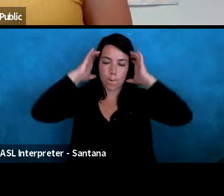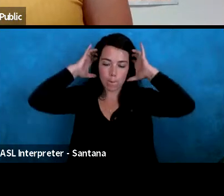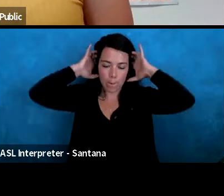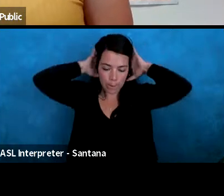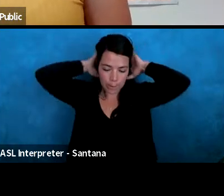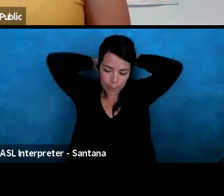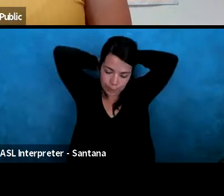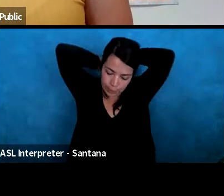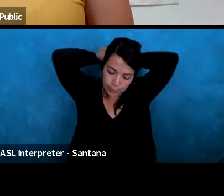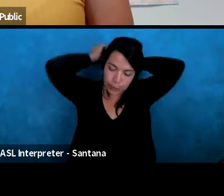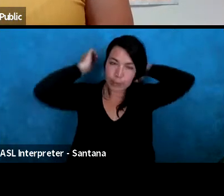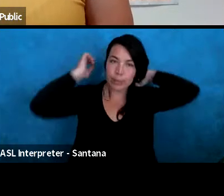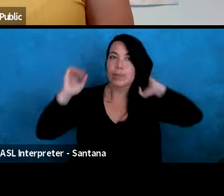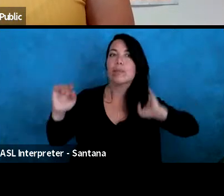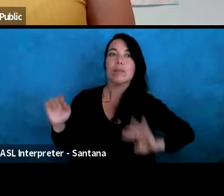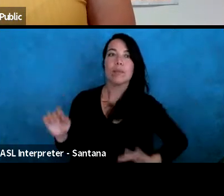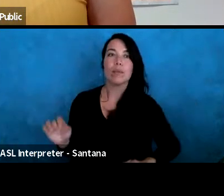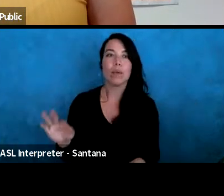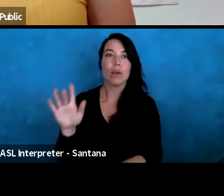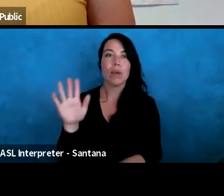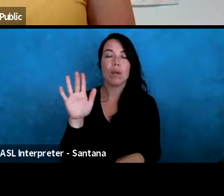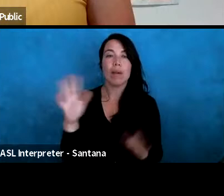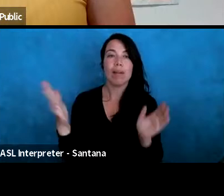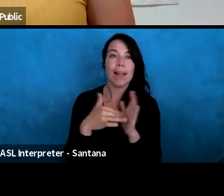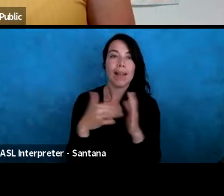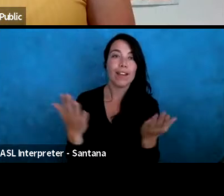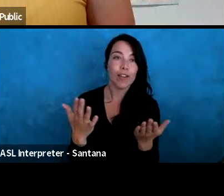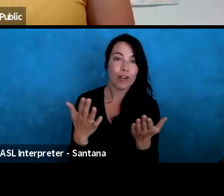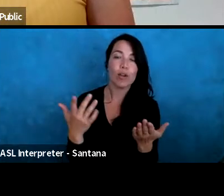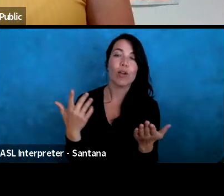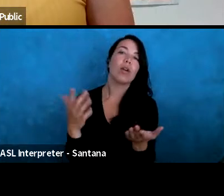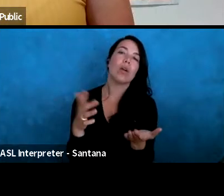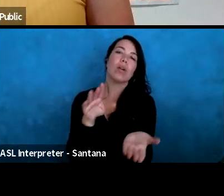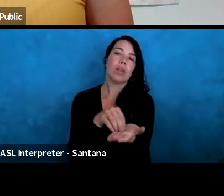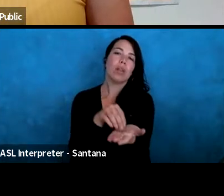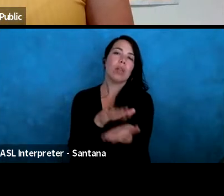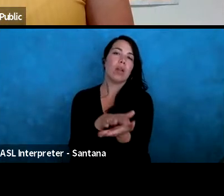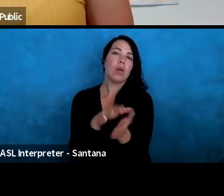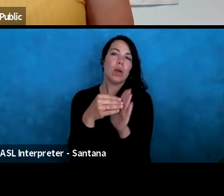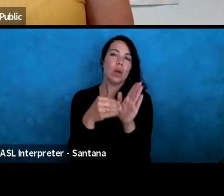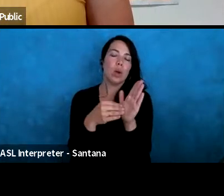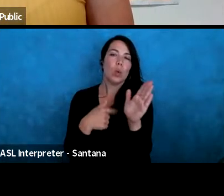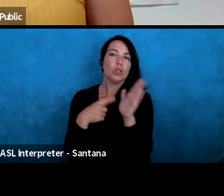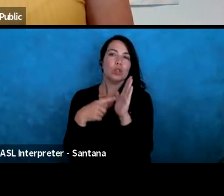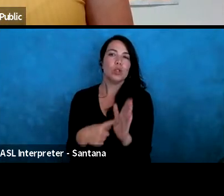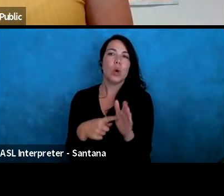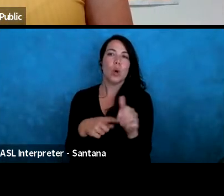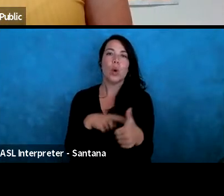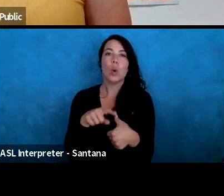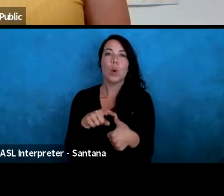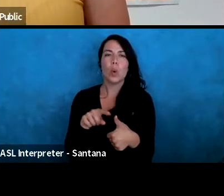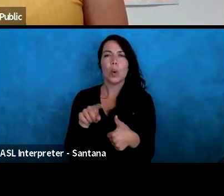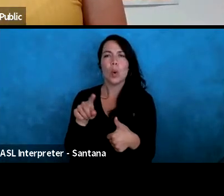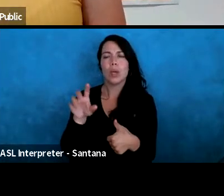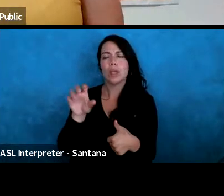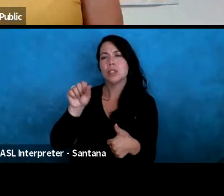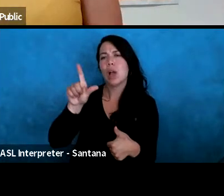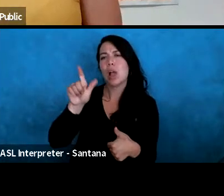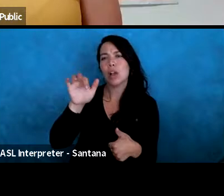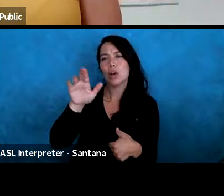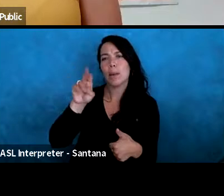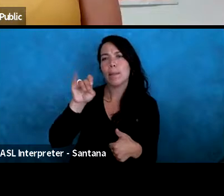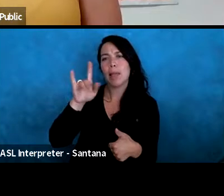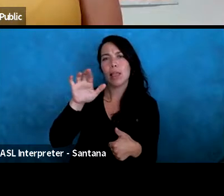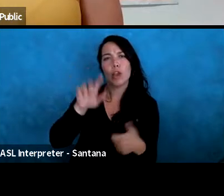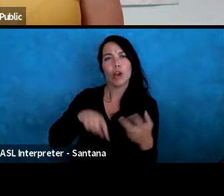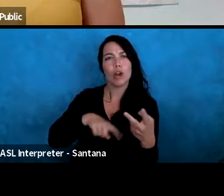the agenda, we are showing professional engineering services, Sauter Miller, but we are not showing the WH Pacific. Is that right?